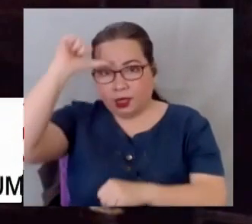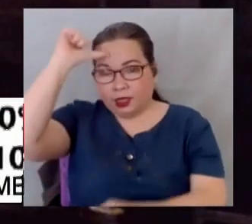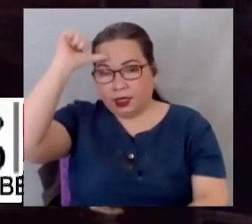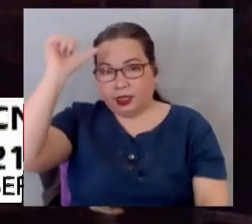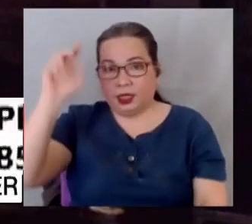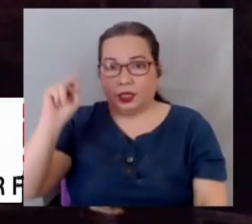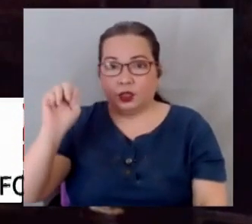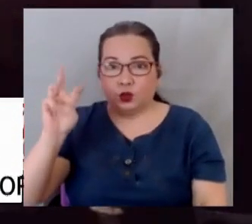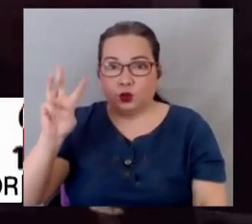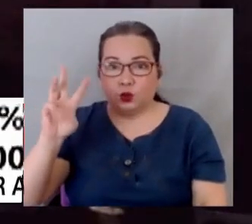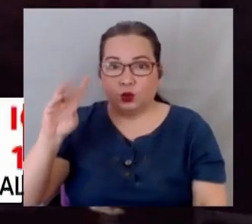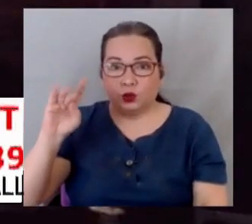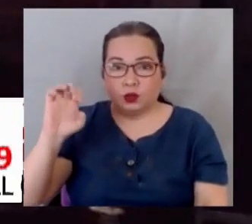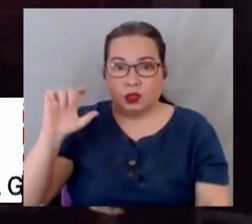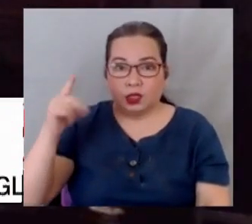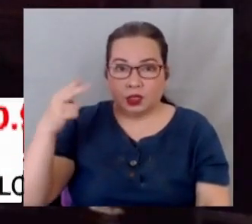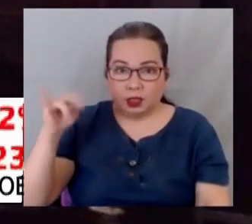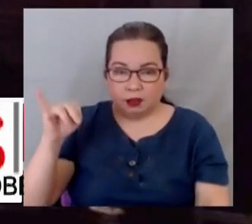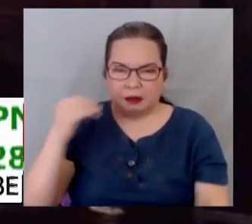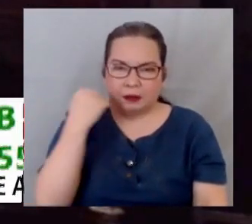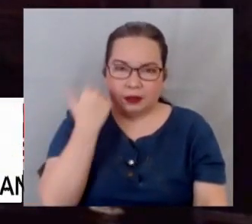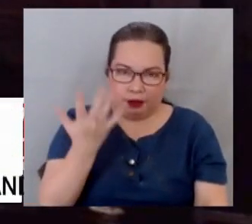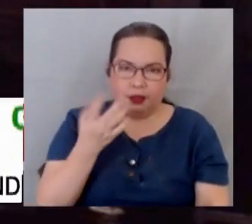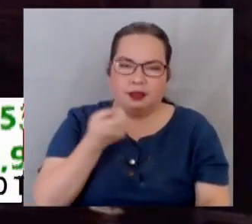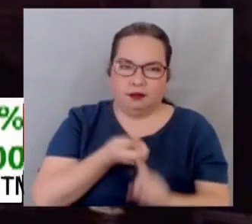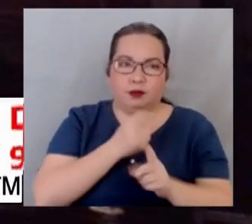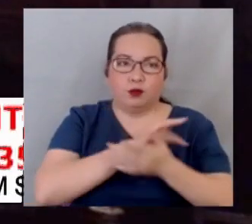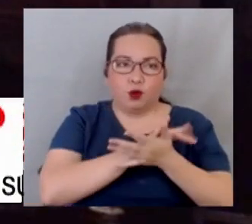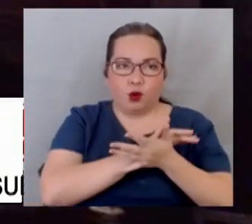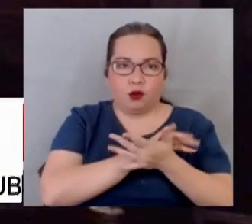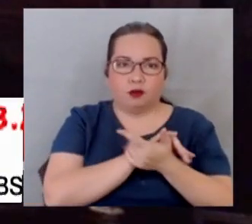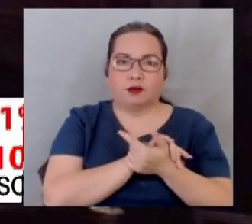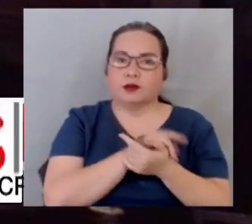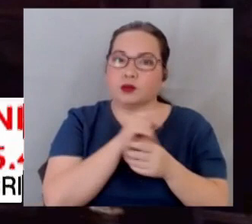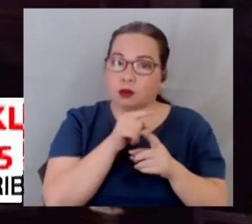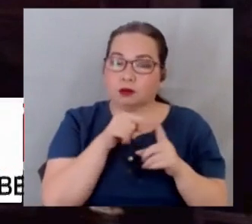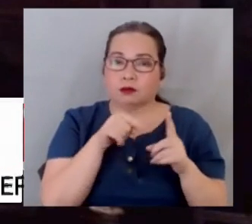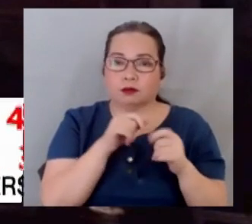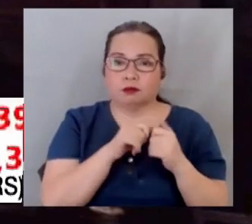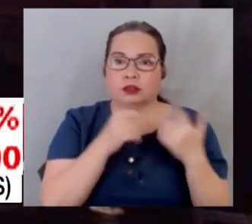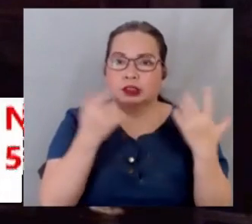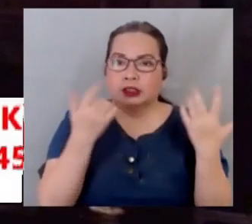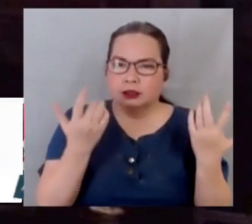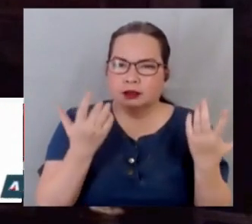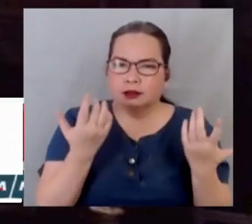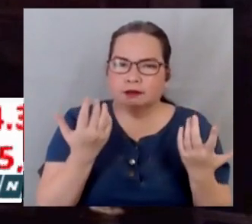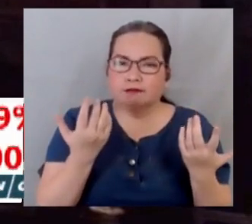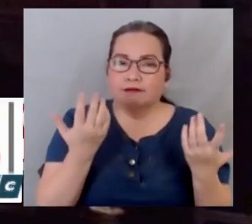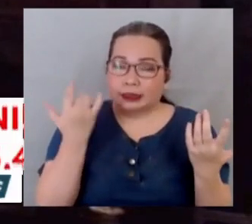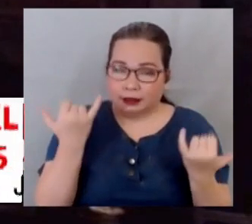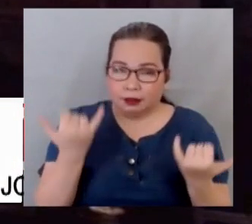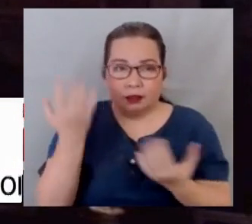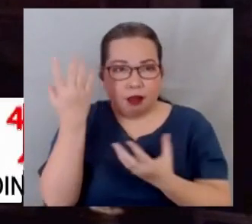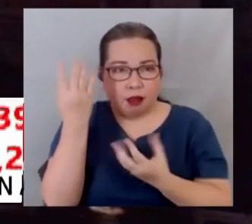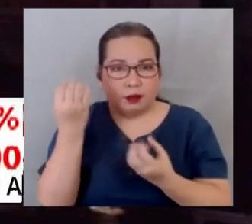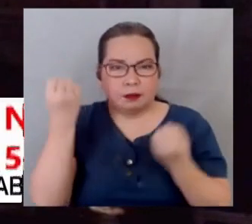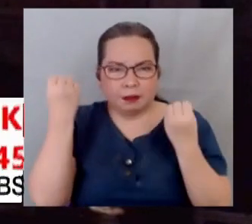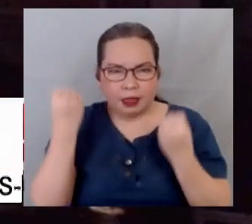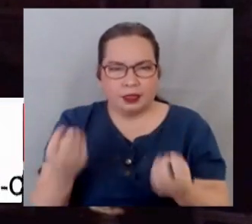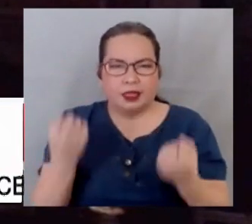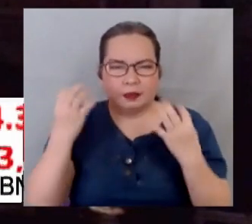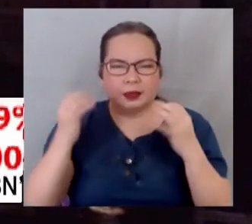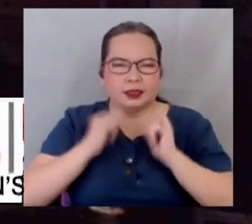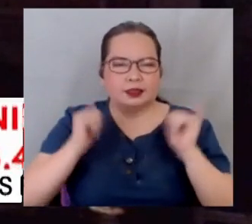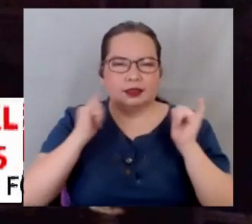With the number of daily coronavirus infections and deaths in India still at near record highs, calls are growing for